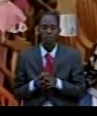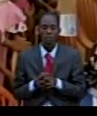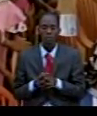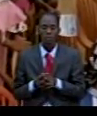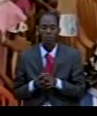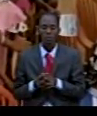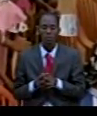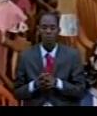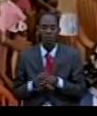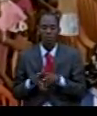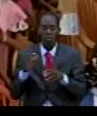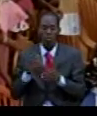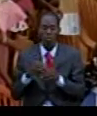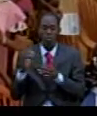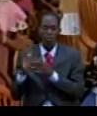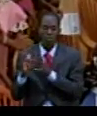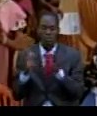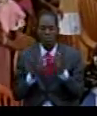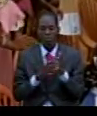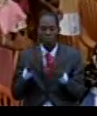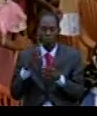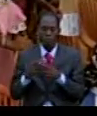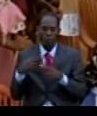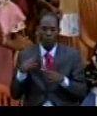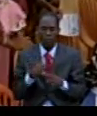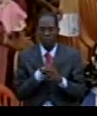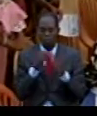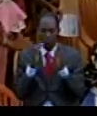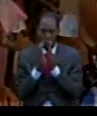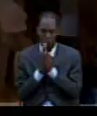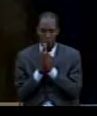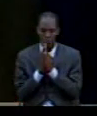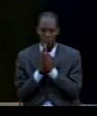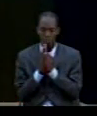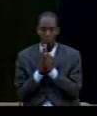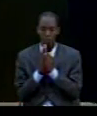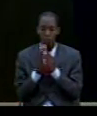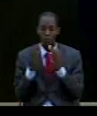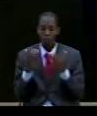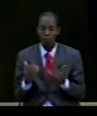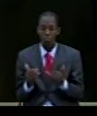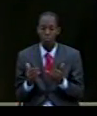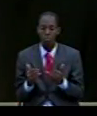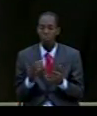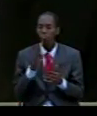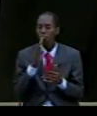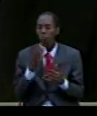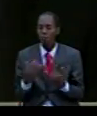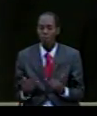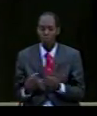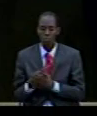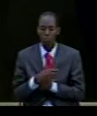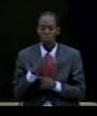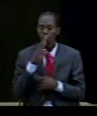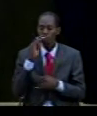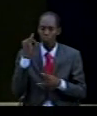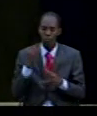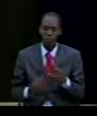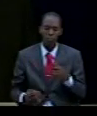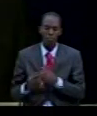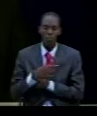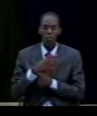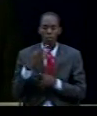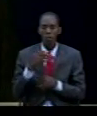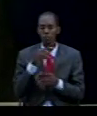In Jesus' name we pray. Now today being the last day of this